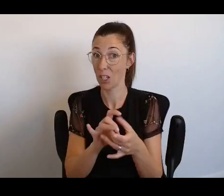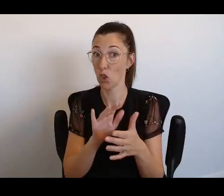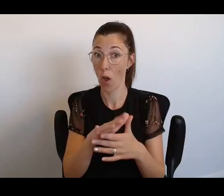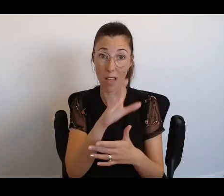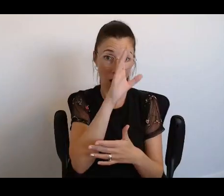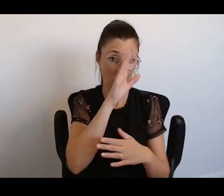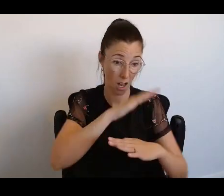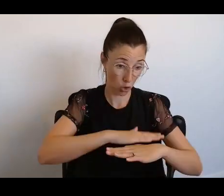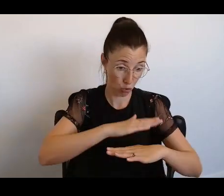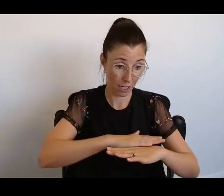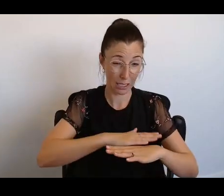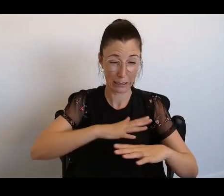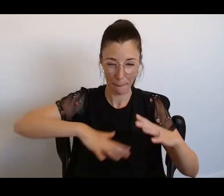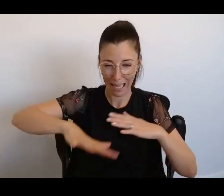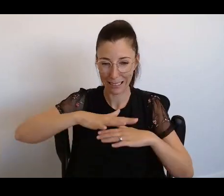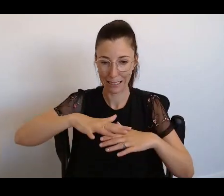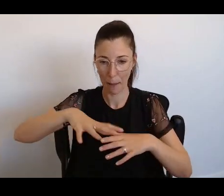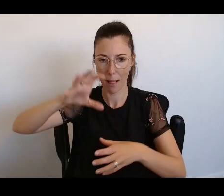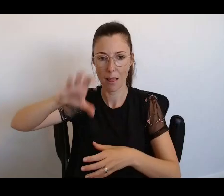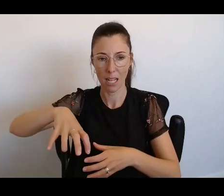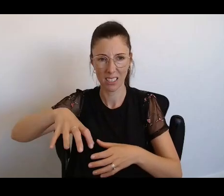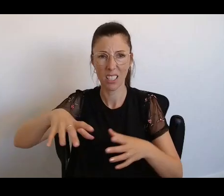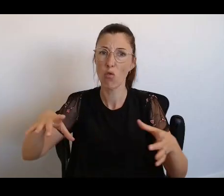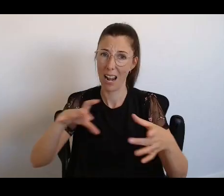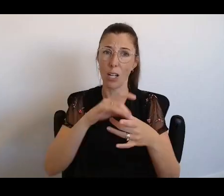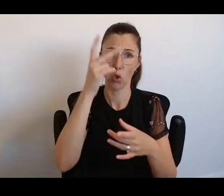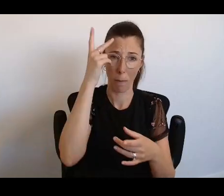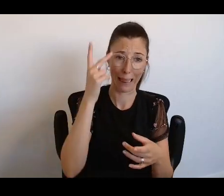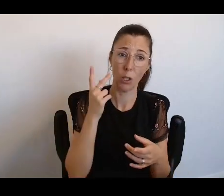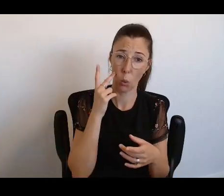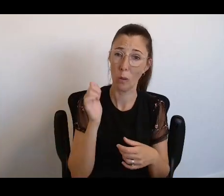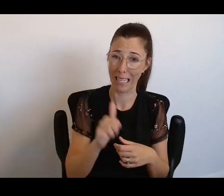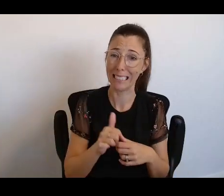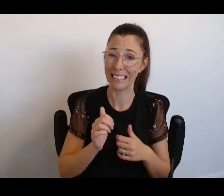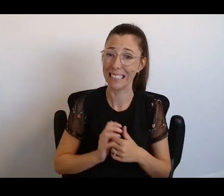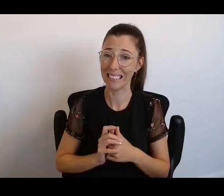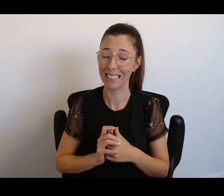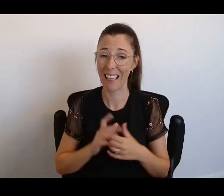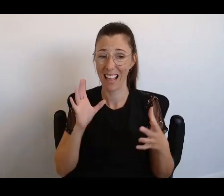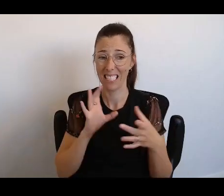is political. The attachment of these works